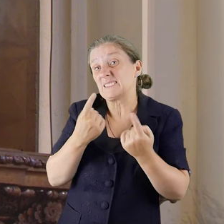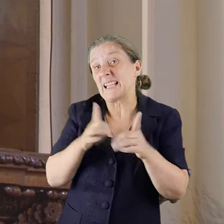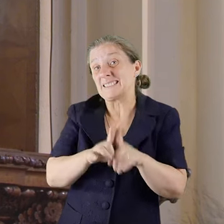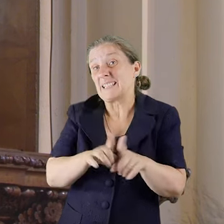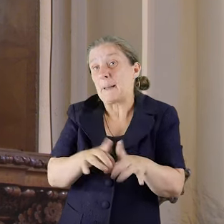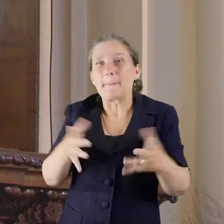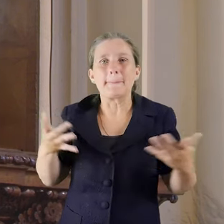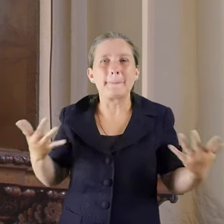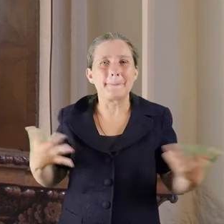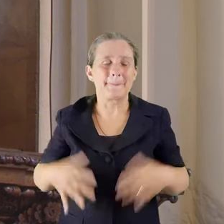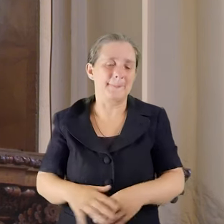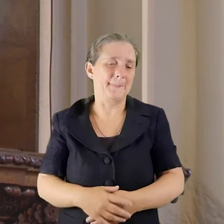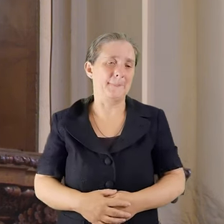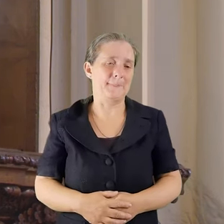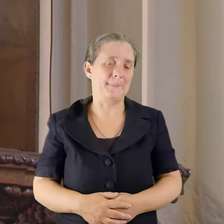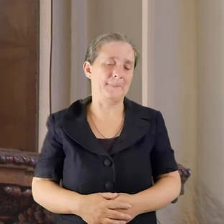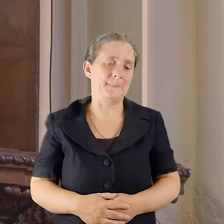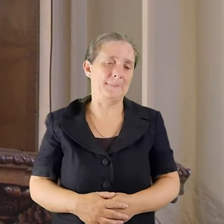on.